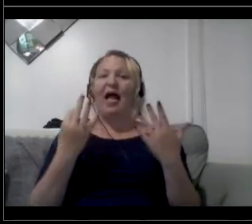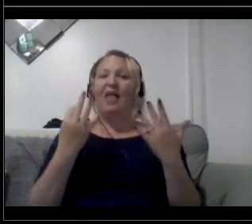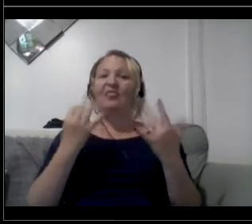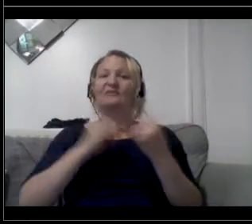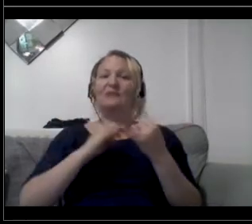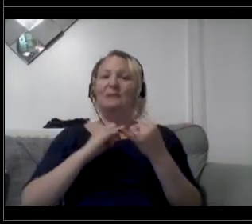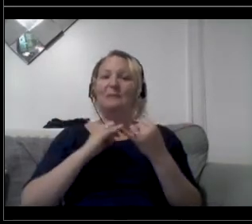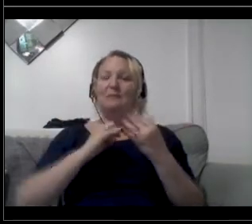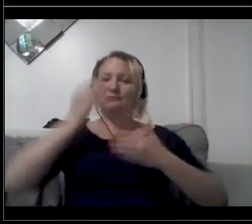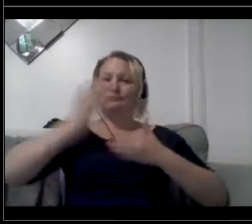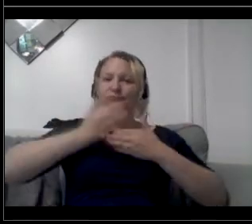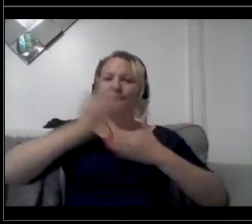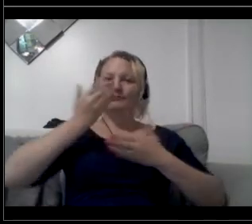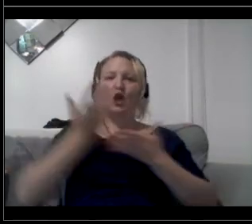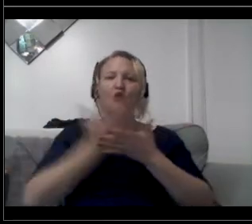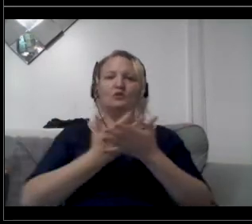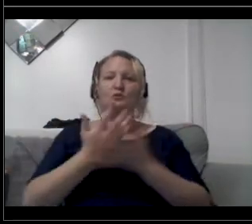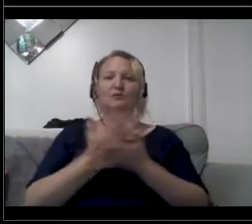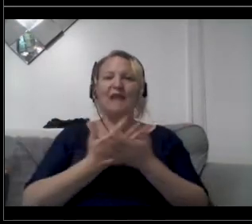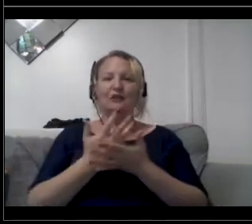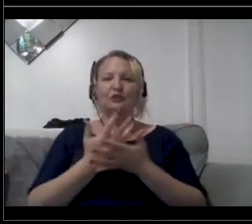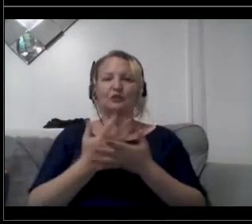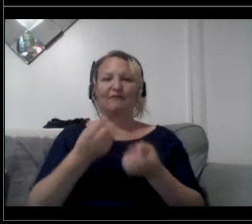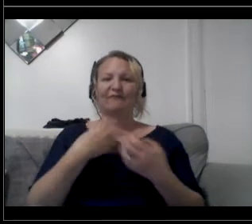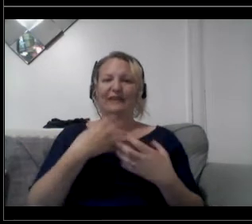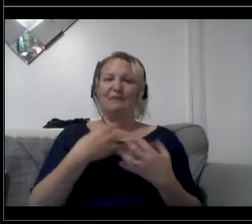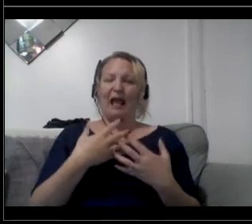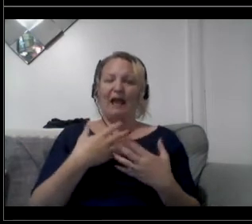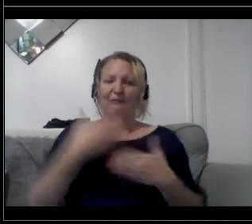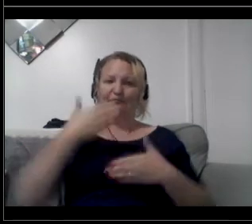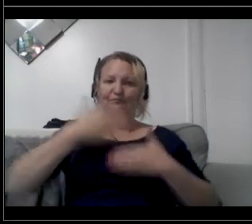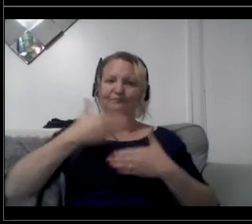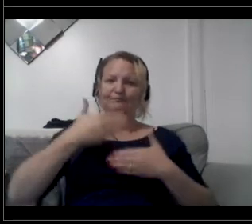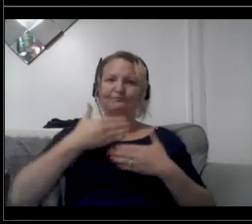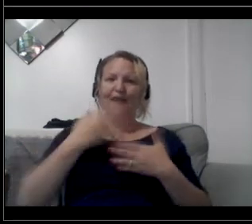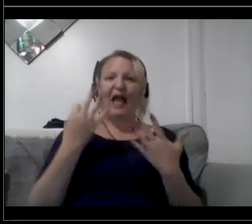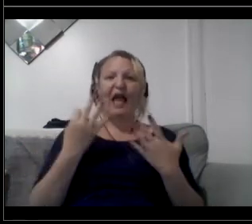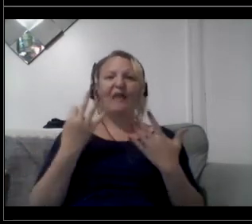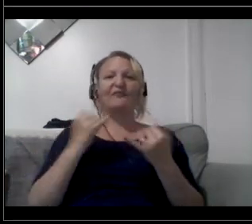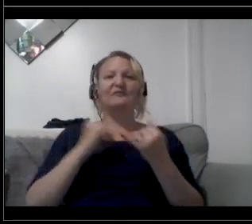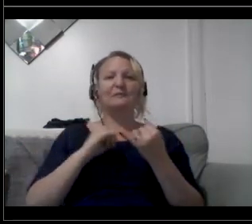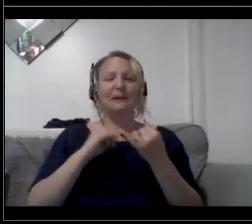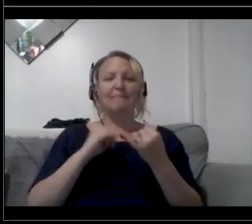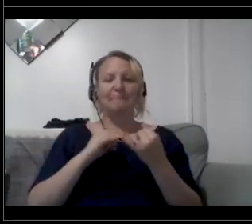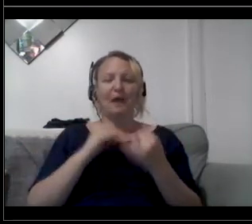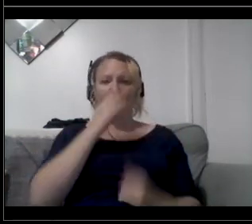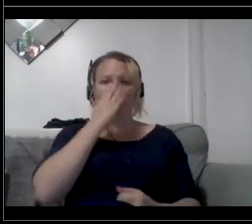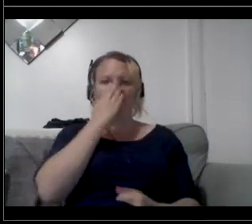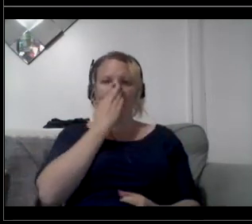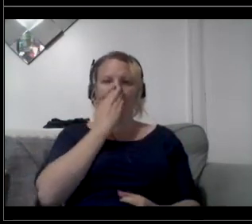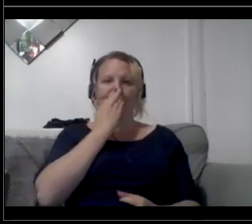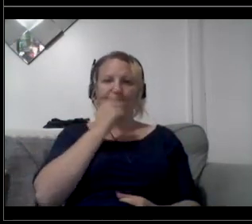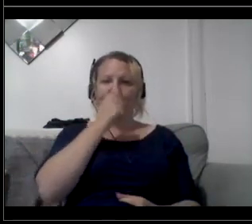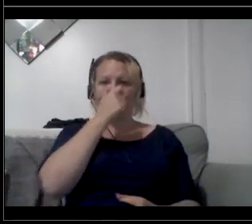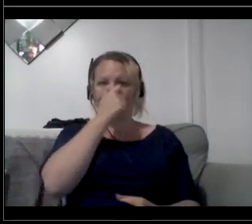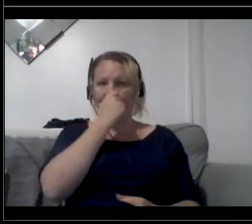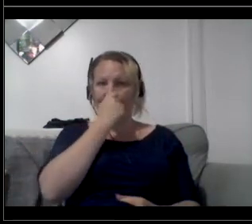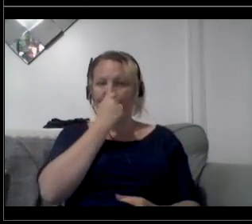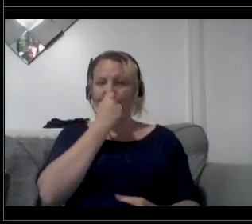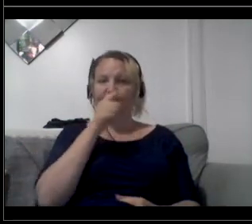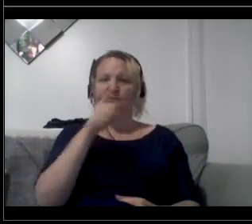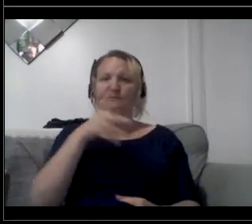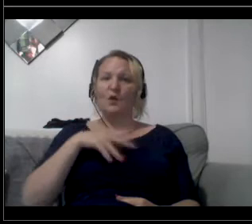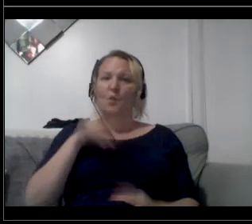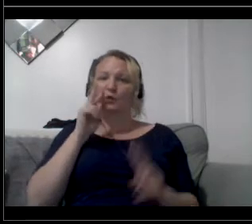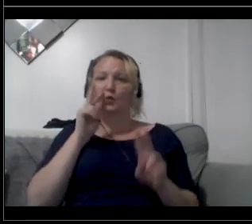consultation closes. Please do use this opportunity to give us your feedback on the consultation. And if you want to watch this